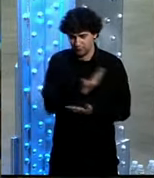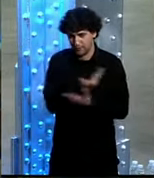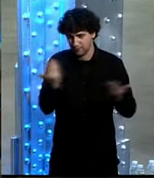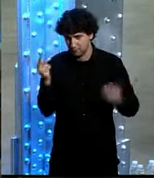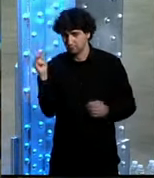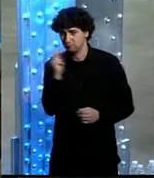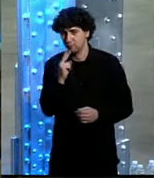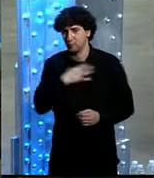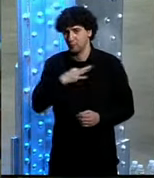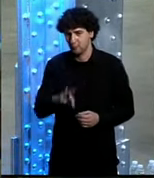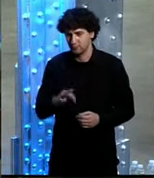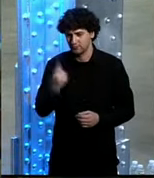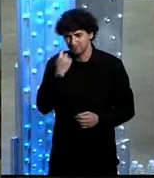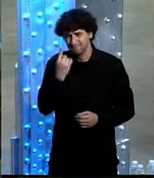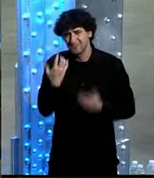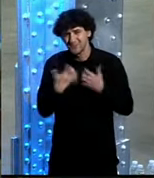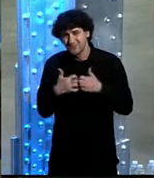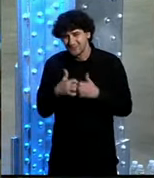ago.